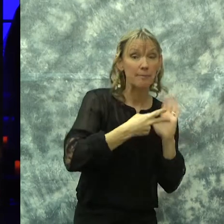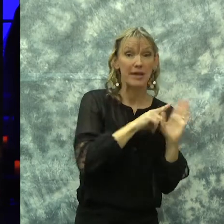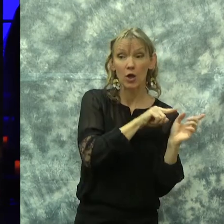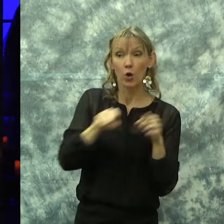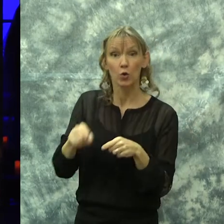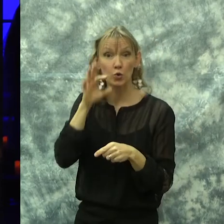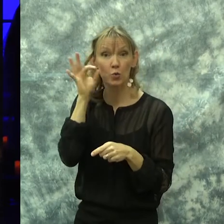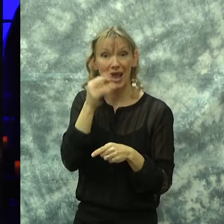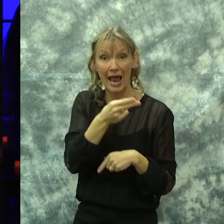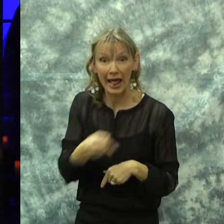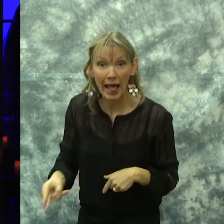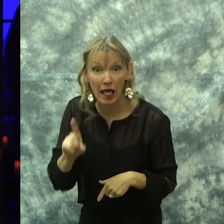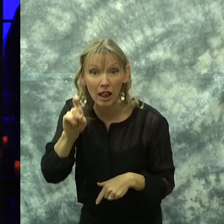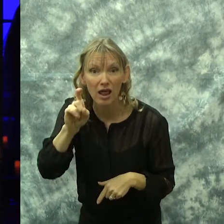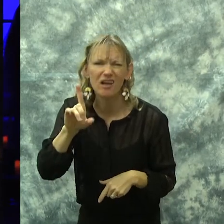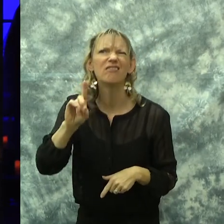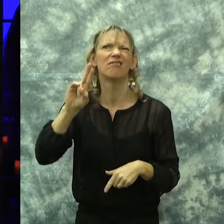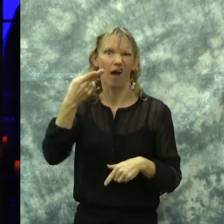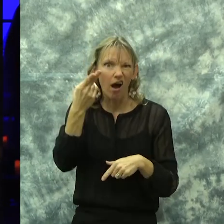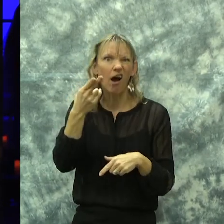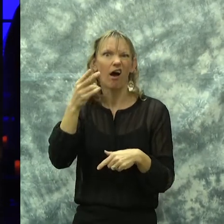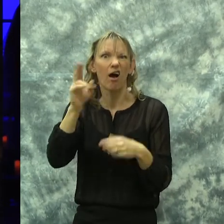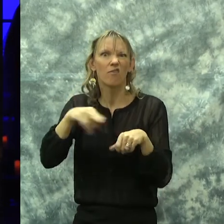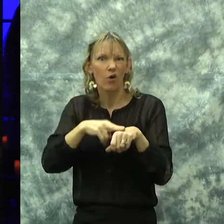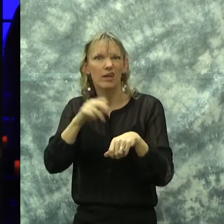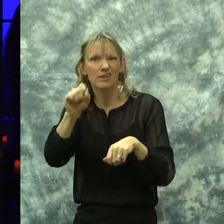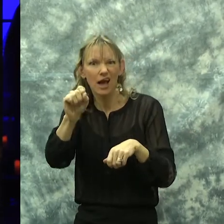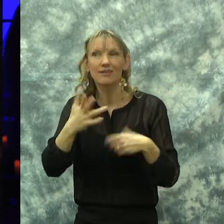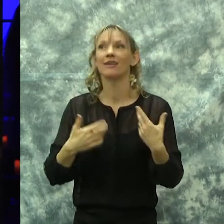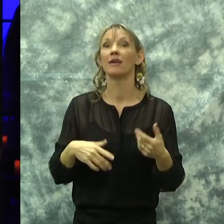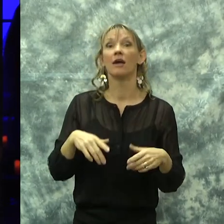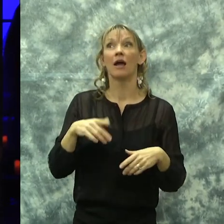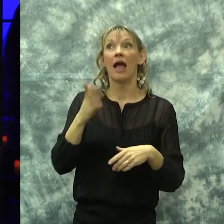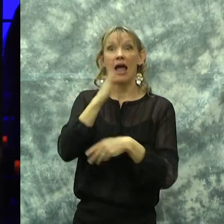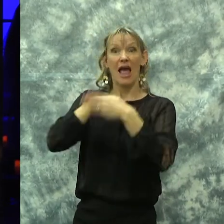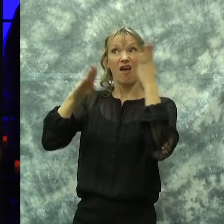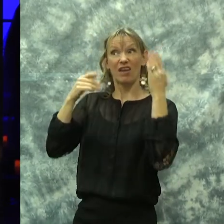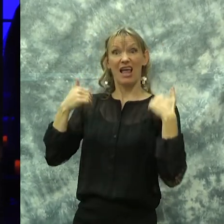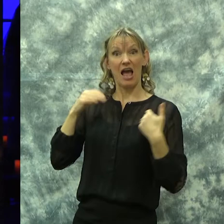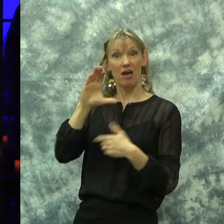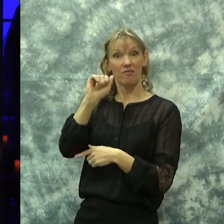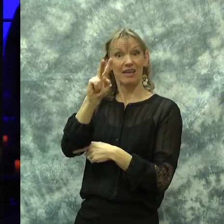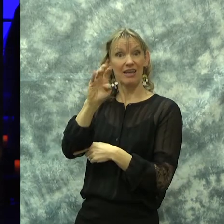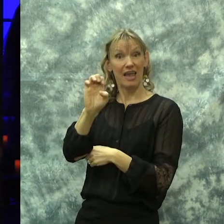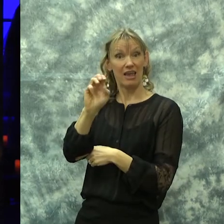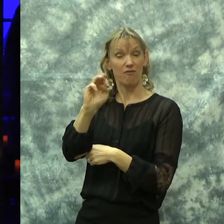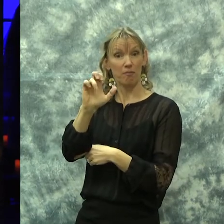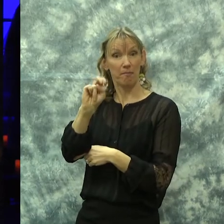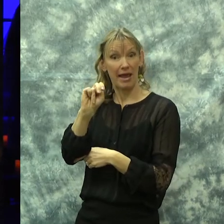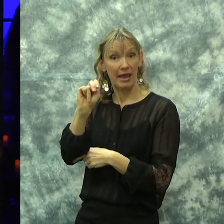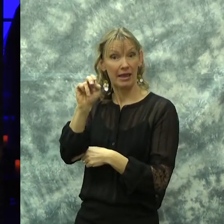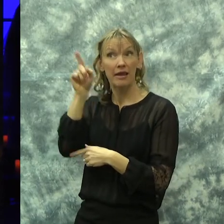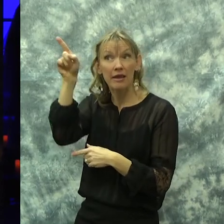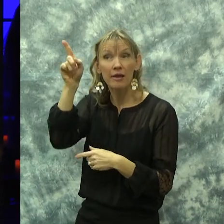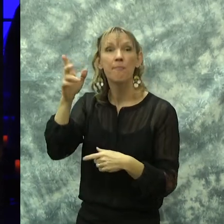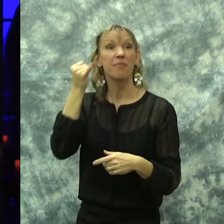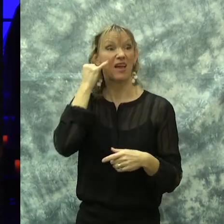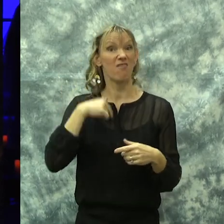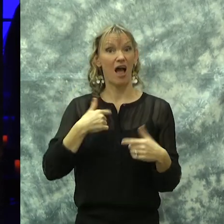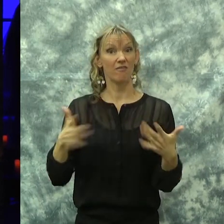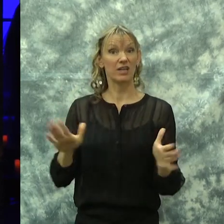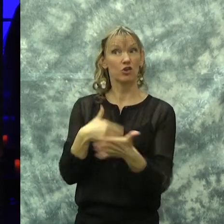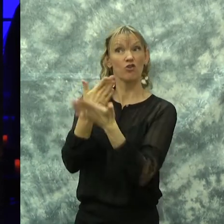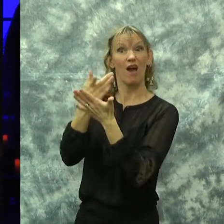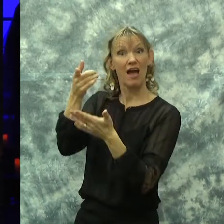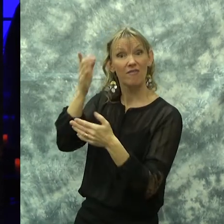hell? Duh. Of course they do. Are there cavemen in heaven? If I got to heaven, will